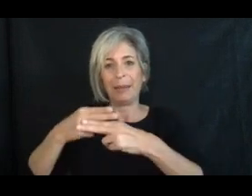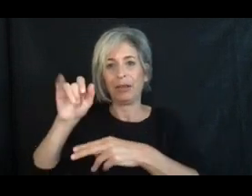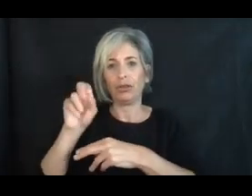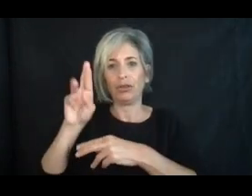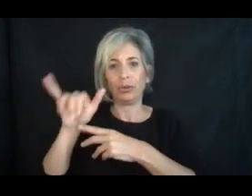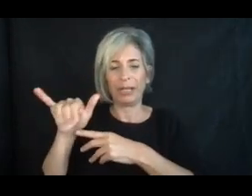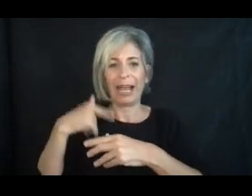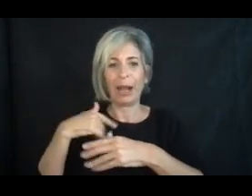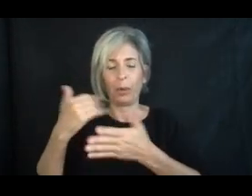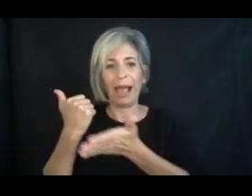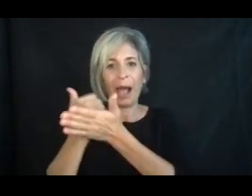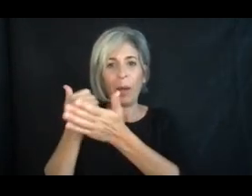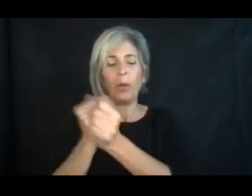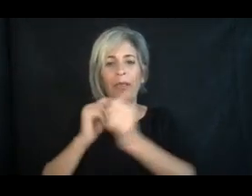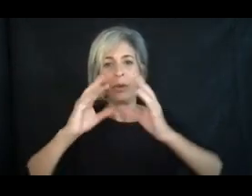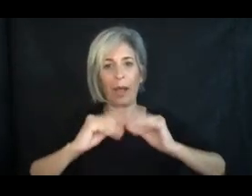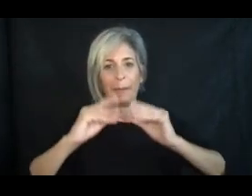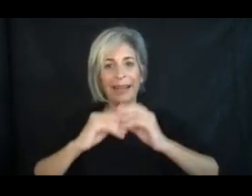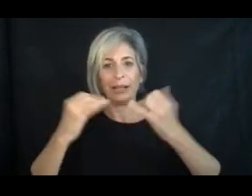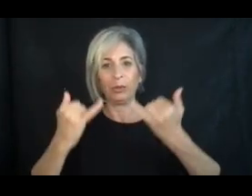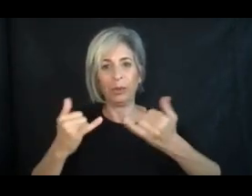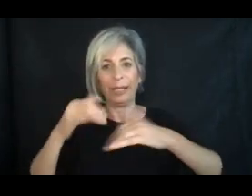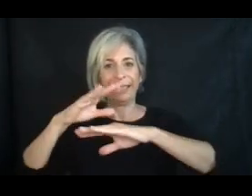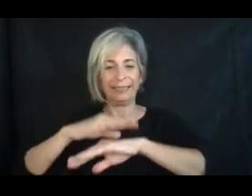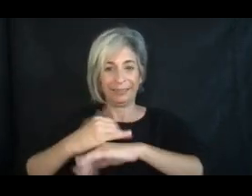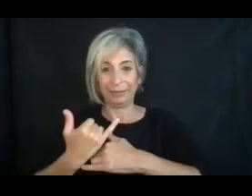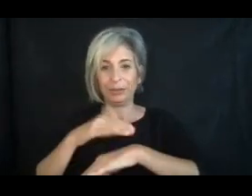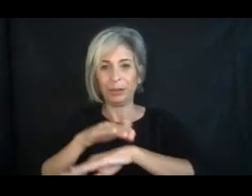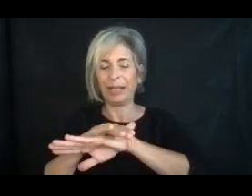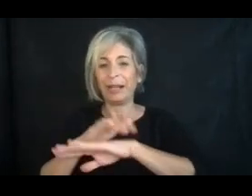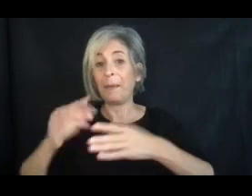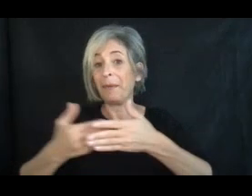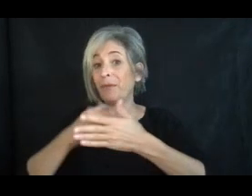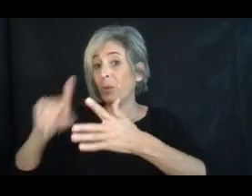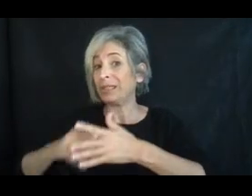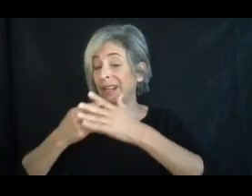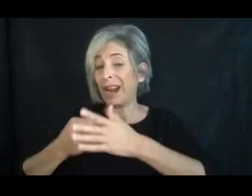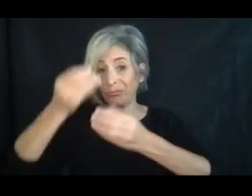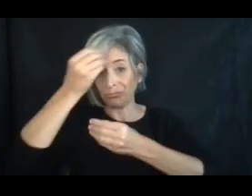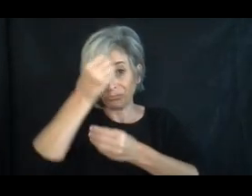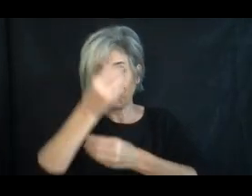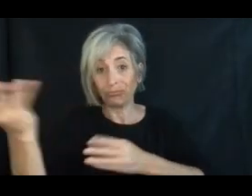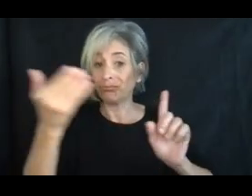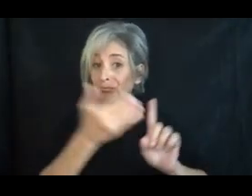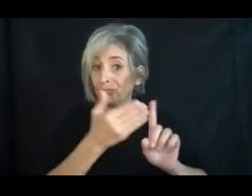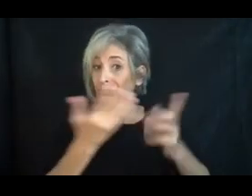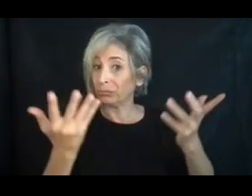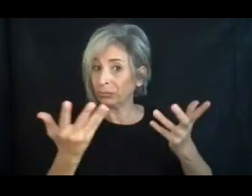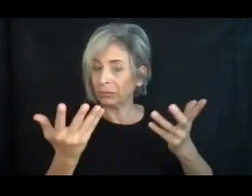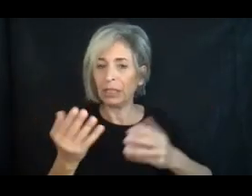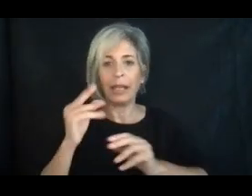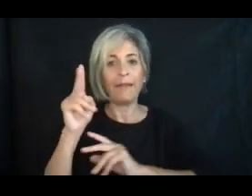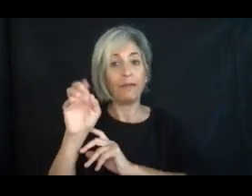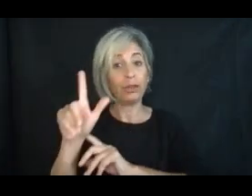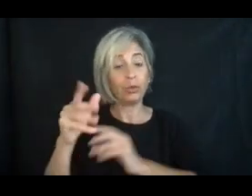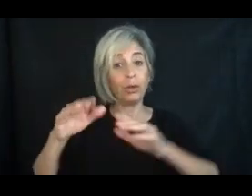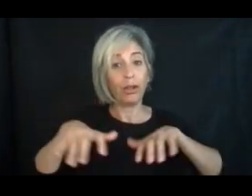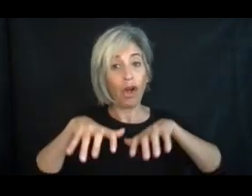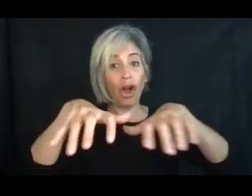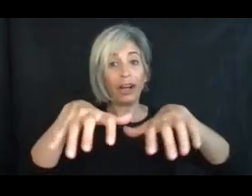assist with the GoToWebinar portion of today's meeting. Before we start, I'd like to review a few housekeeping items so those virtual audience members know